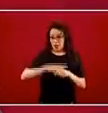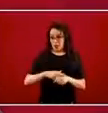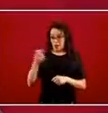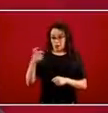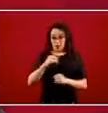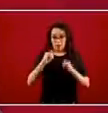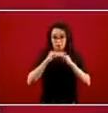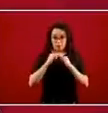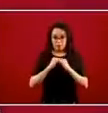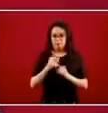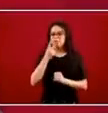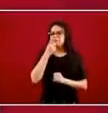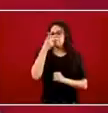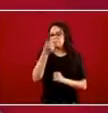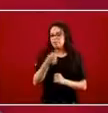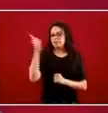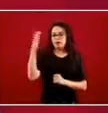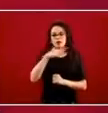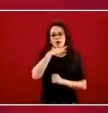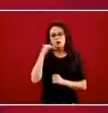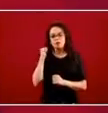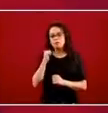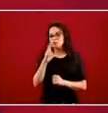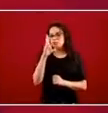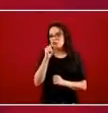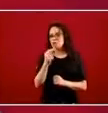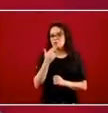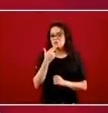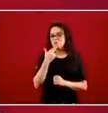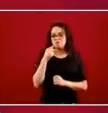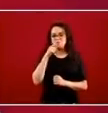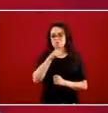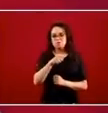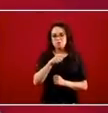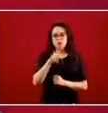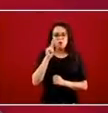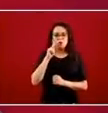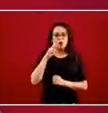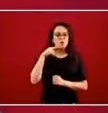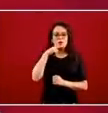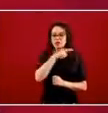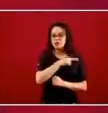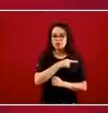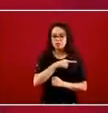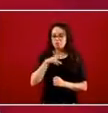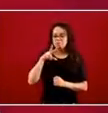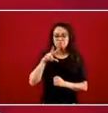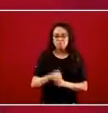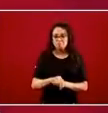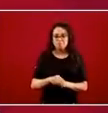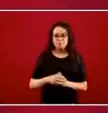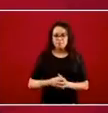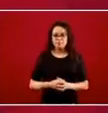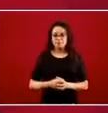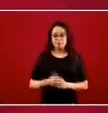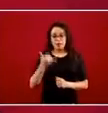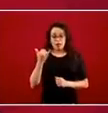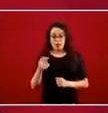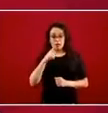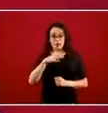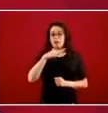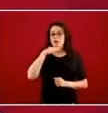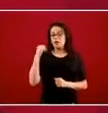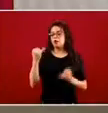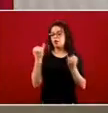measures in Germany. And this institute told us and verified and confirmed to us that Germany is not using fast